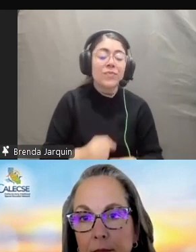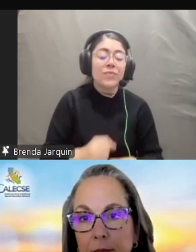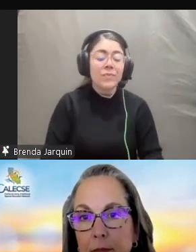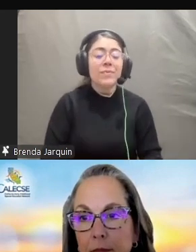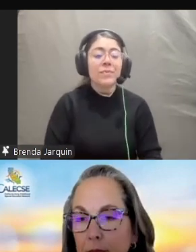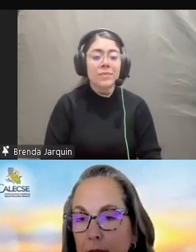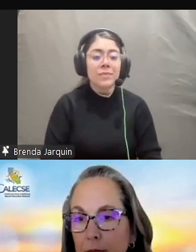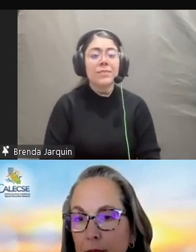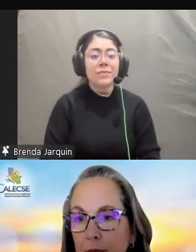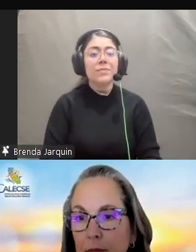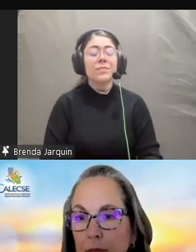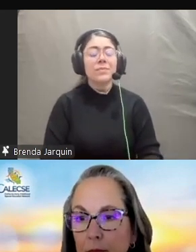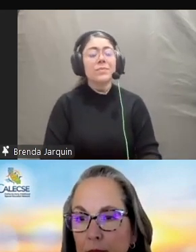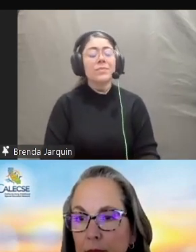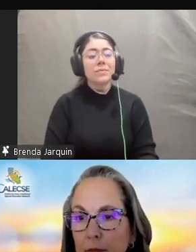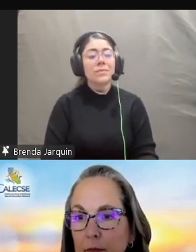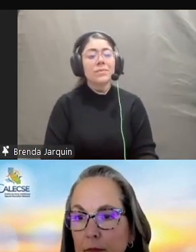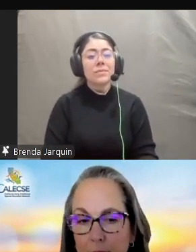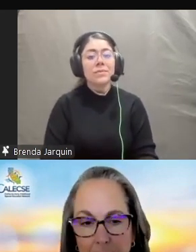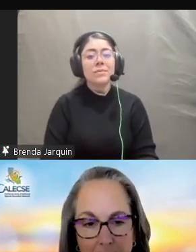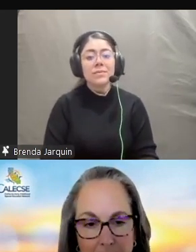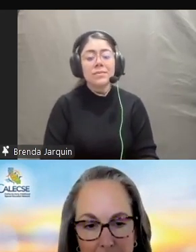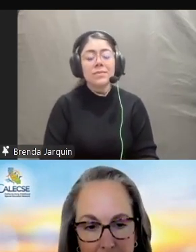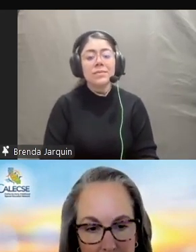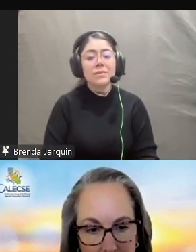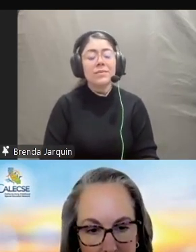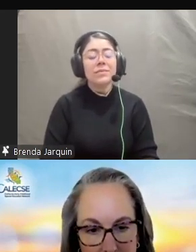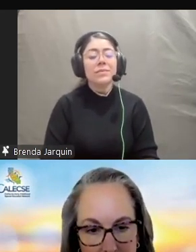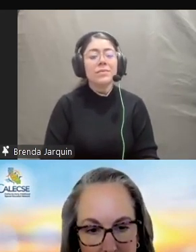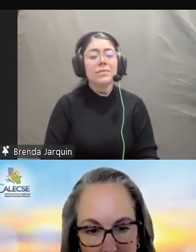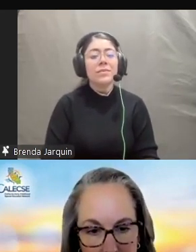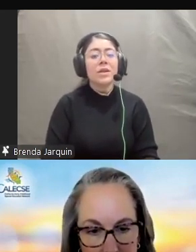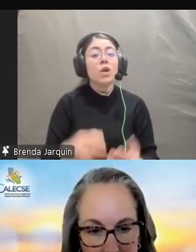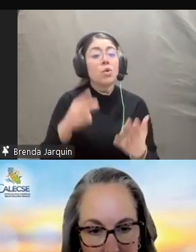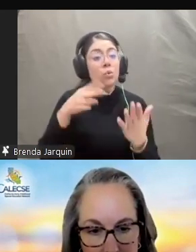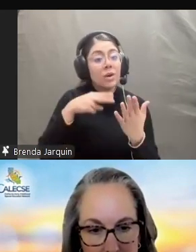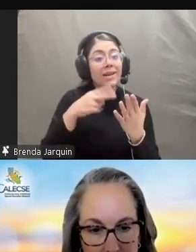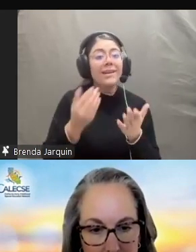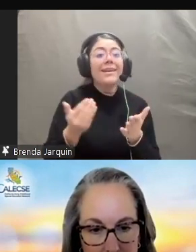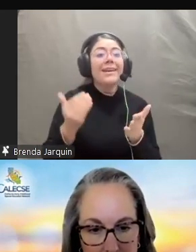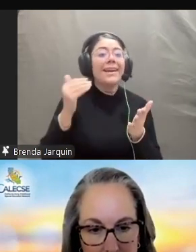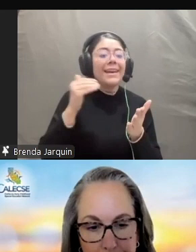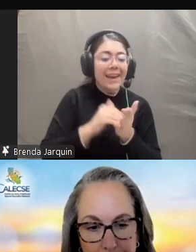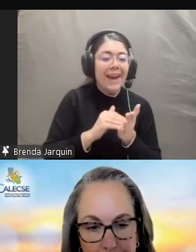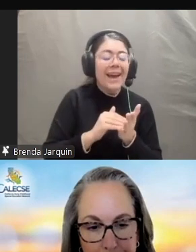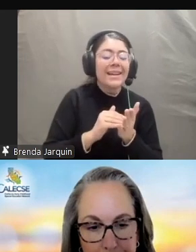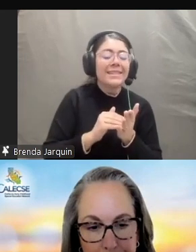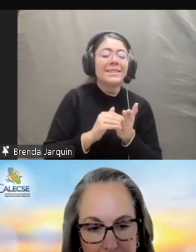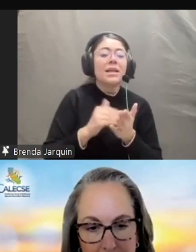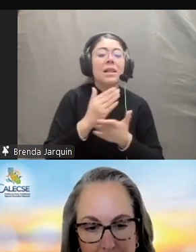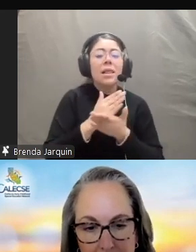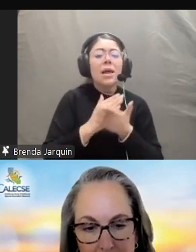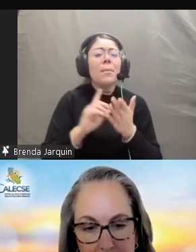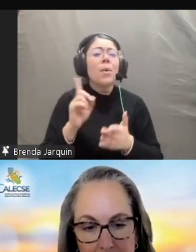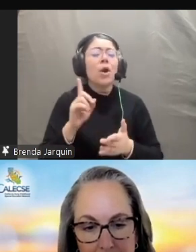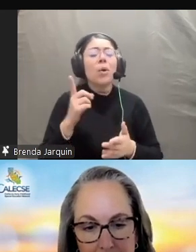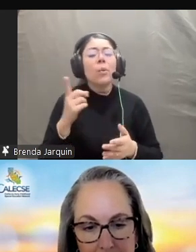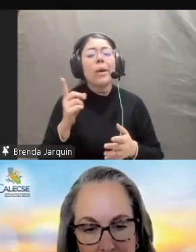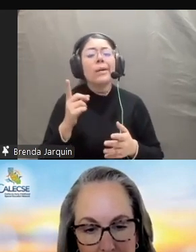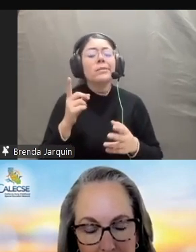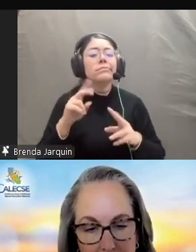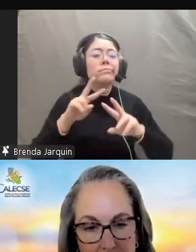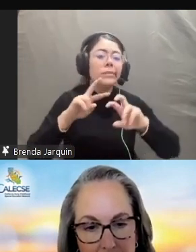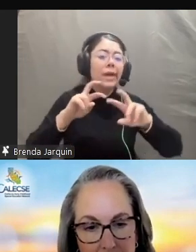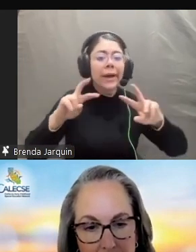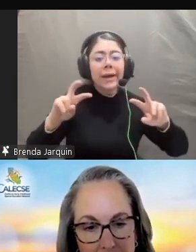Again, reviewing the transition requirements. We all know how important transition is, and timelines